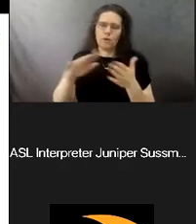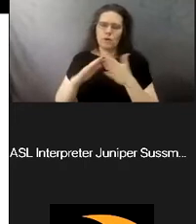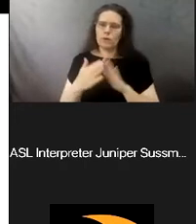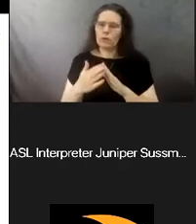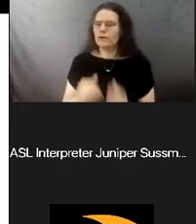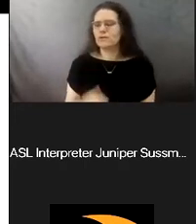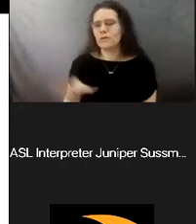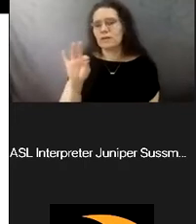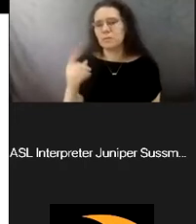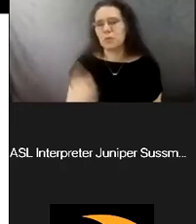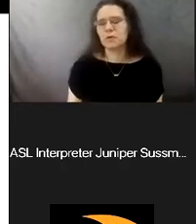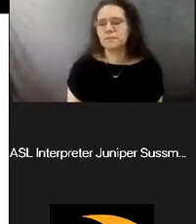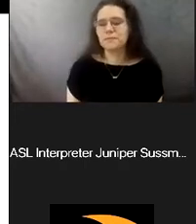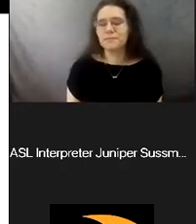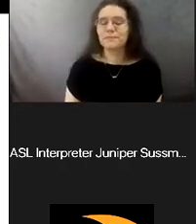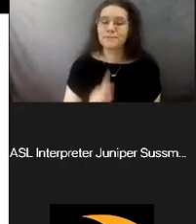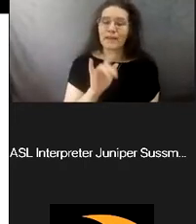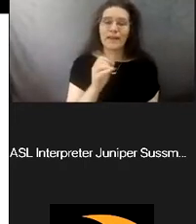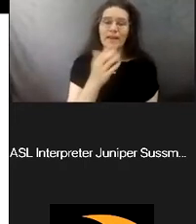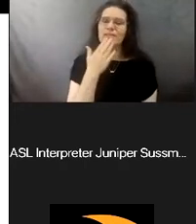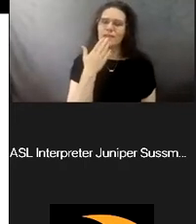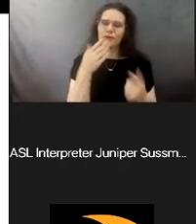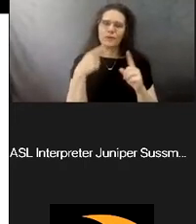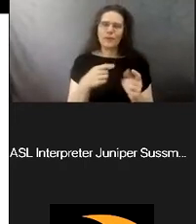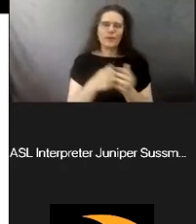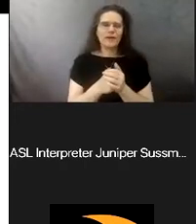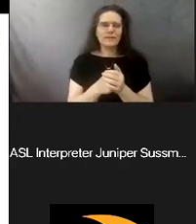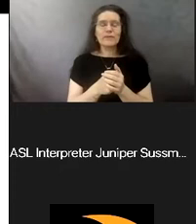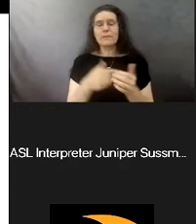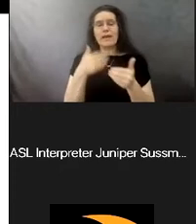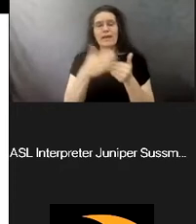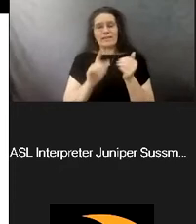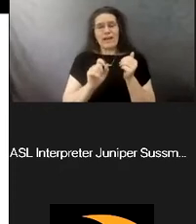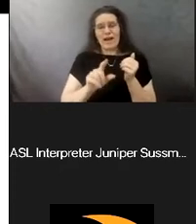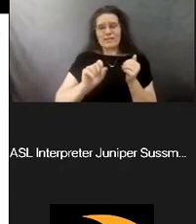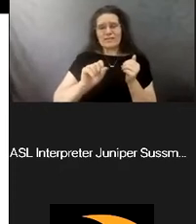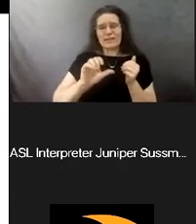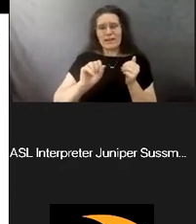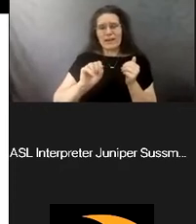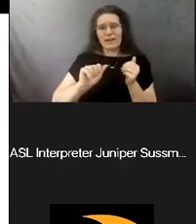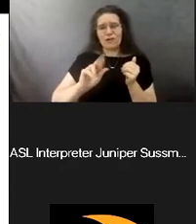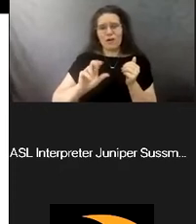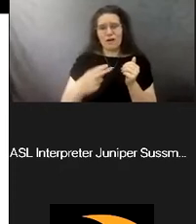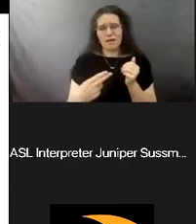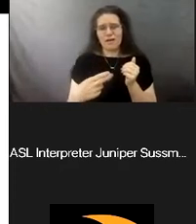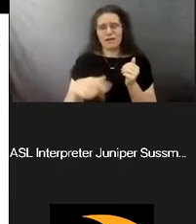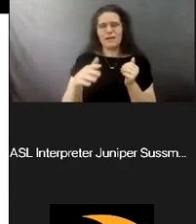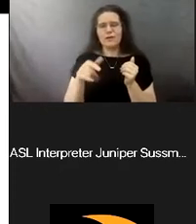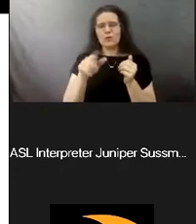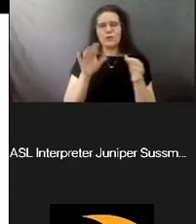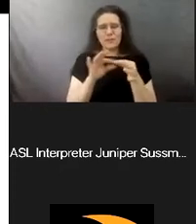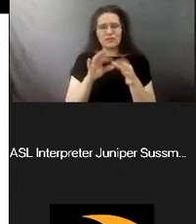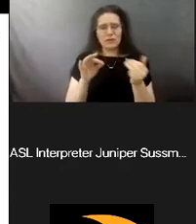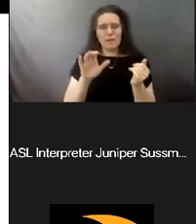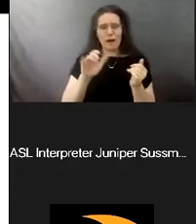Very, very important point. Sarah, I'm curious, based on the department's various COVID guidance, as you mentioned, there's a lot of